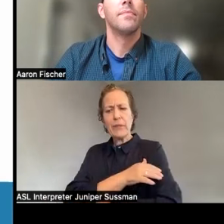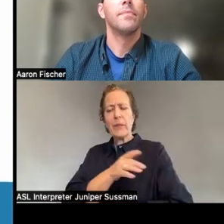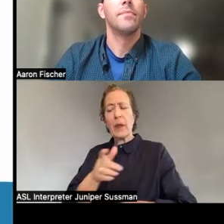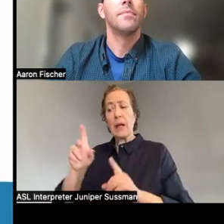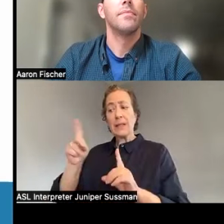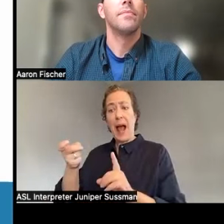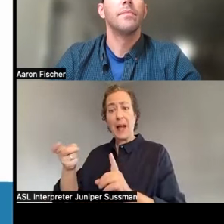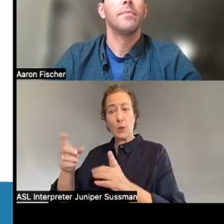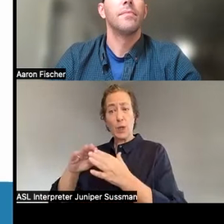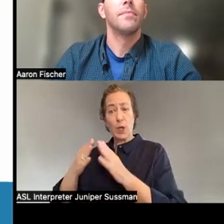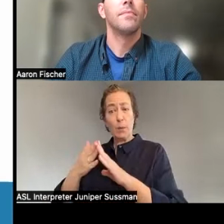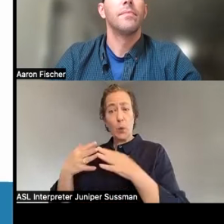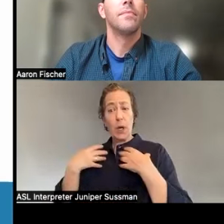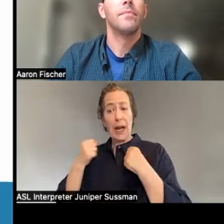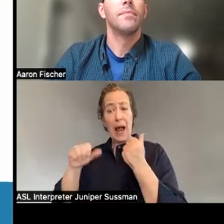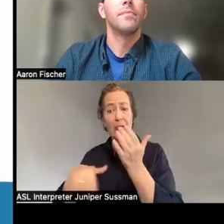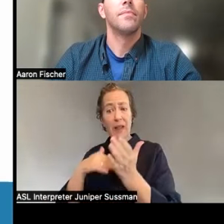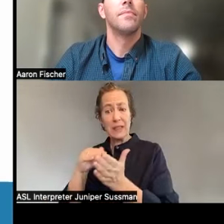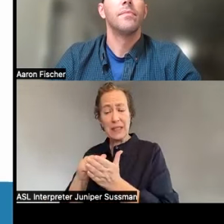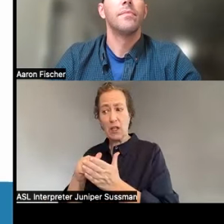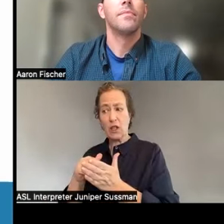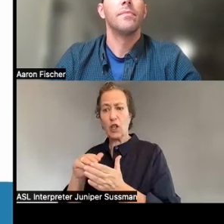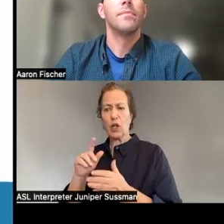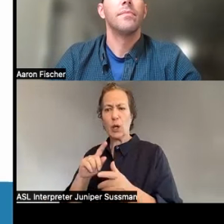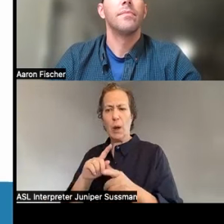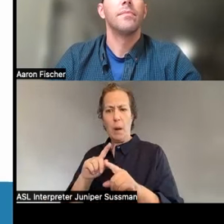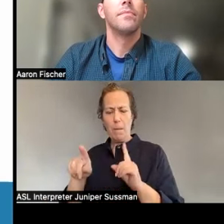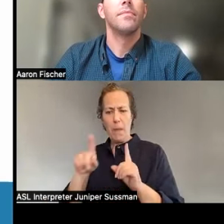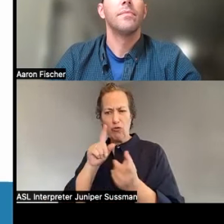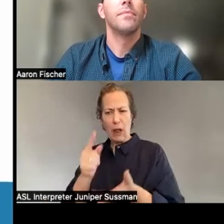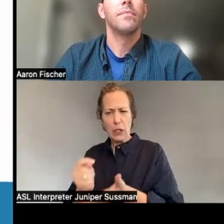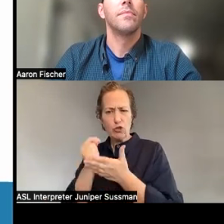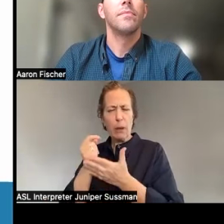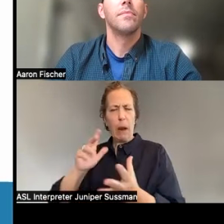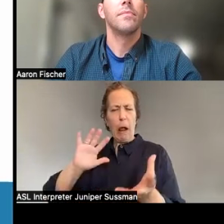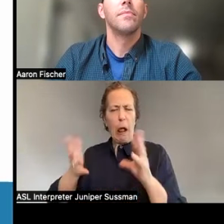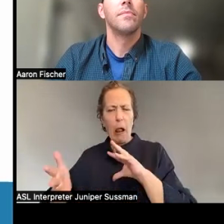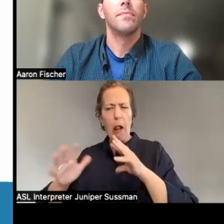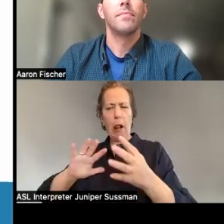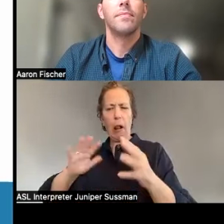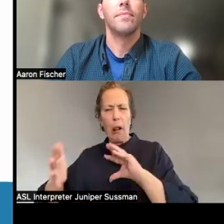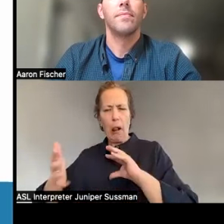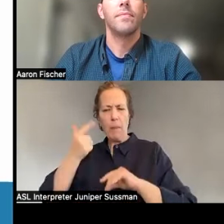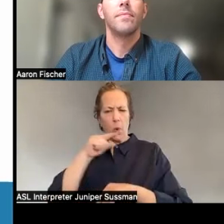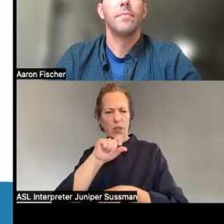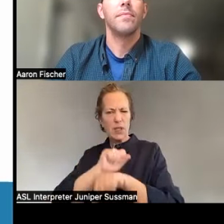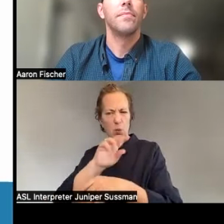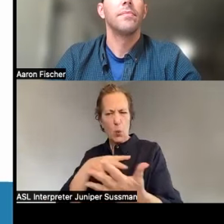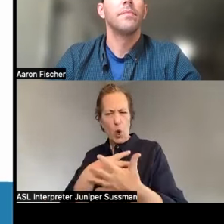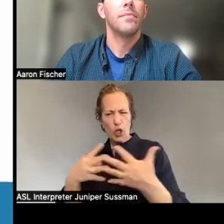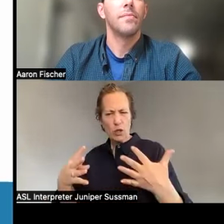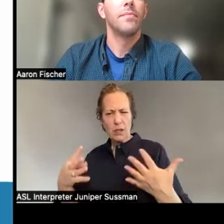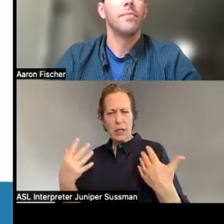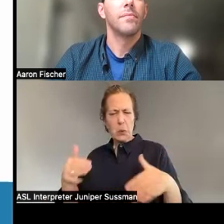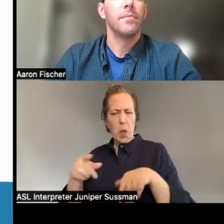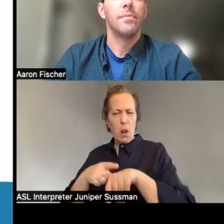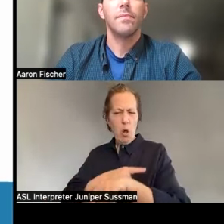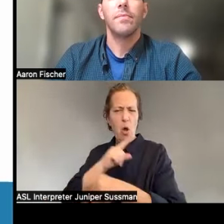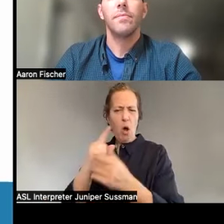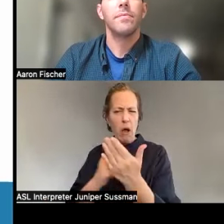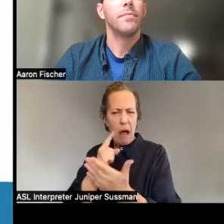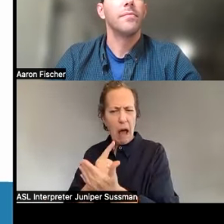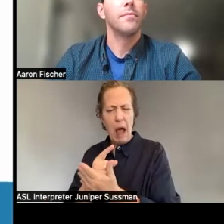been able to access care sporadically due to his erratic work schedule and long hours working. Recently,